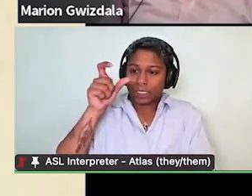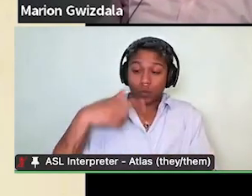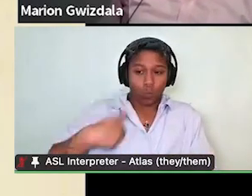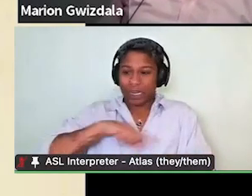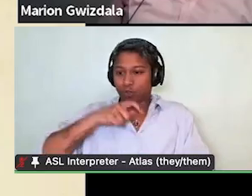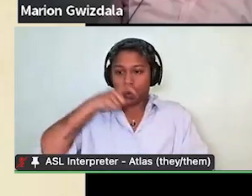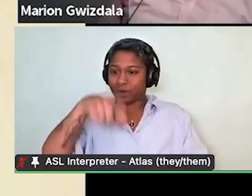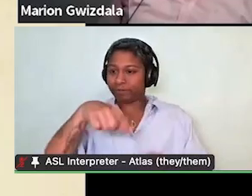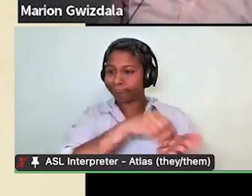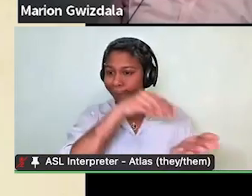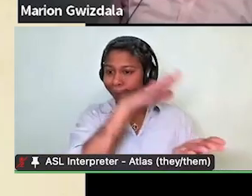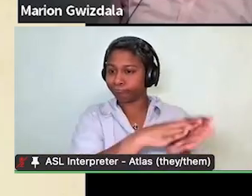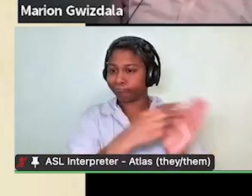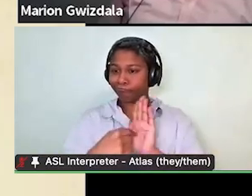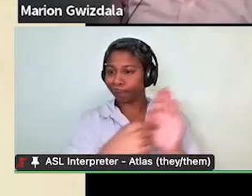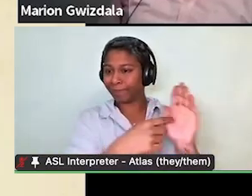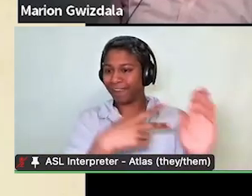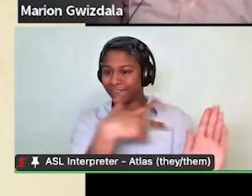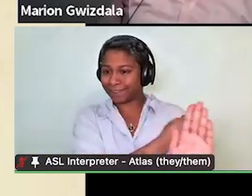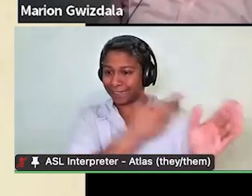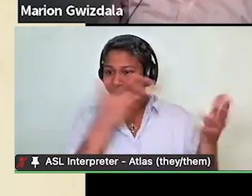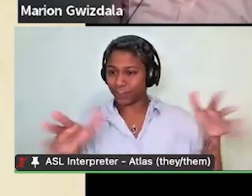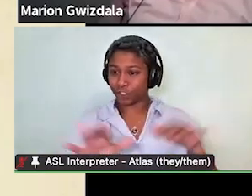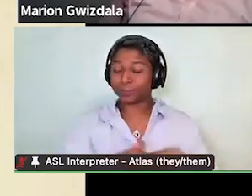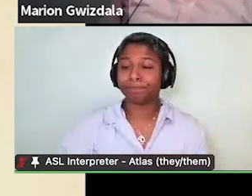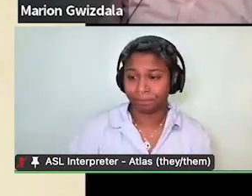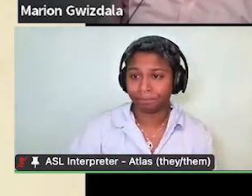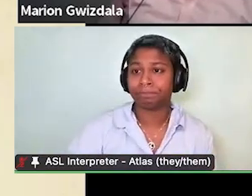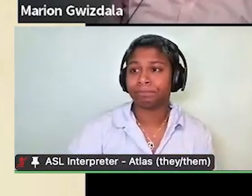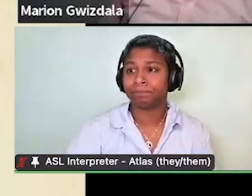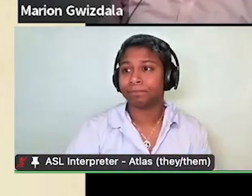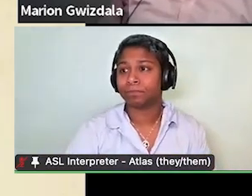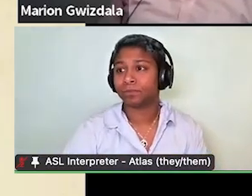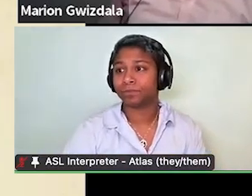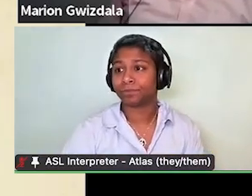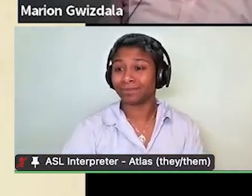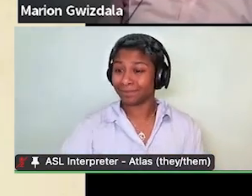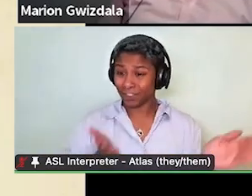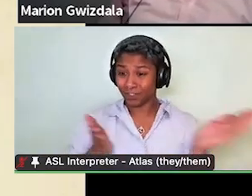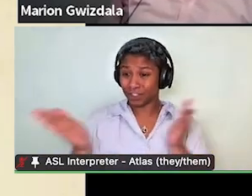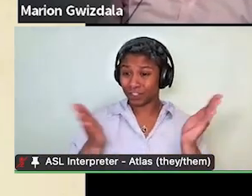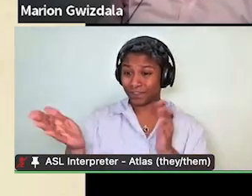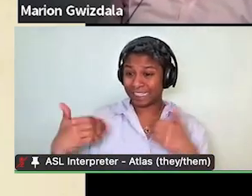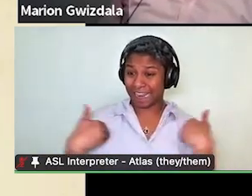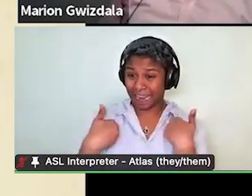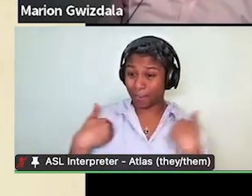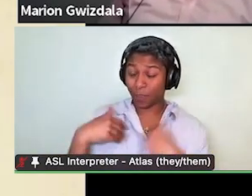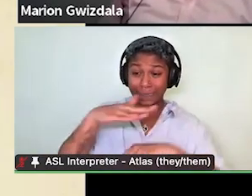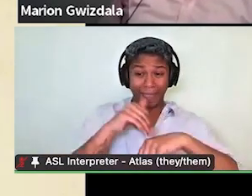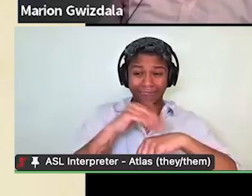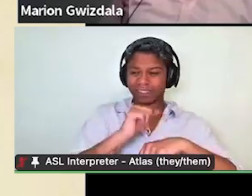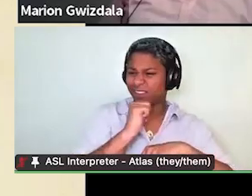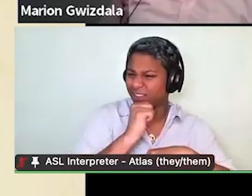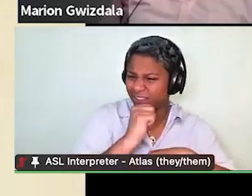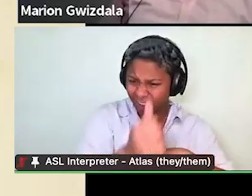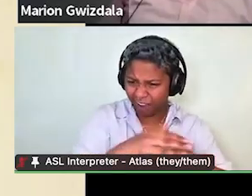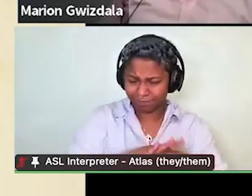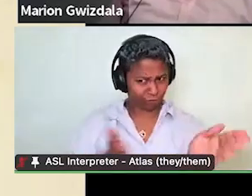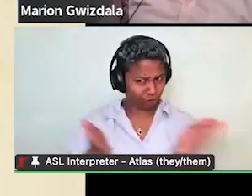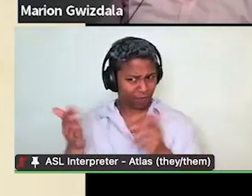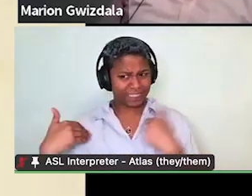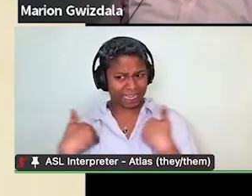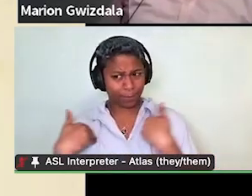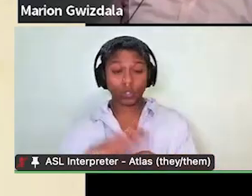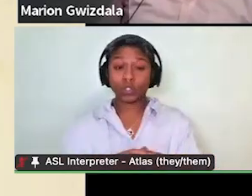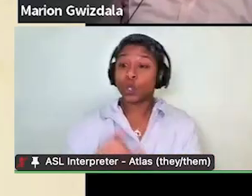Service animals are not pets. They are service animals. And so if a place has a pet policy, those